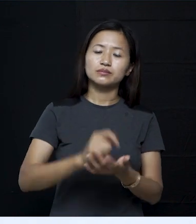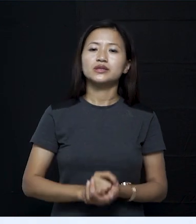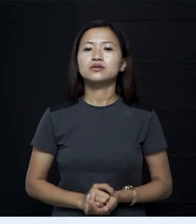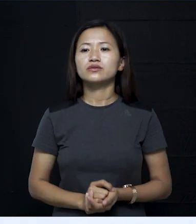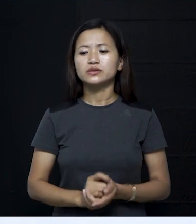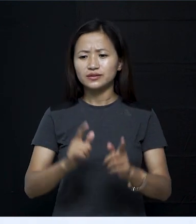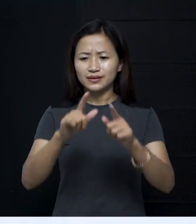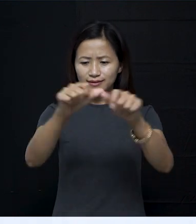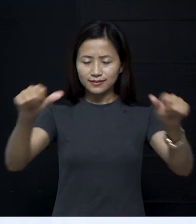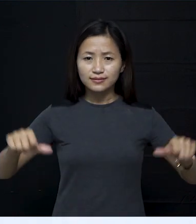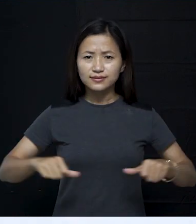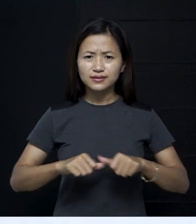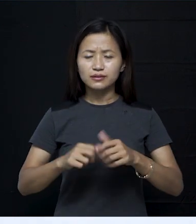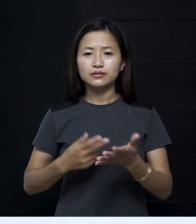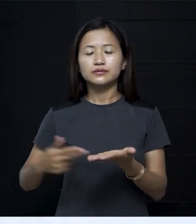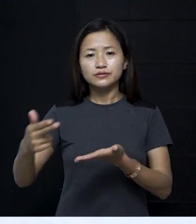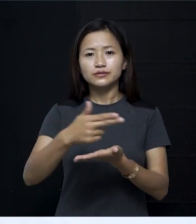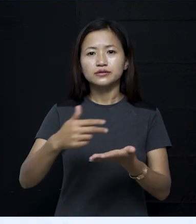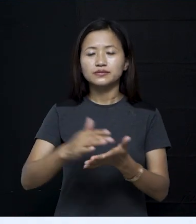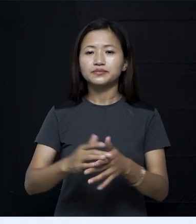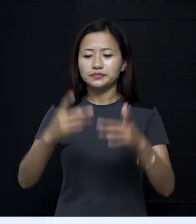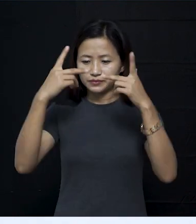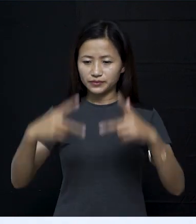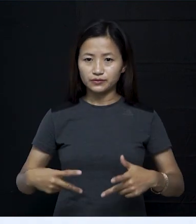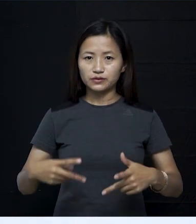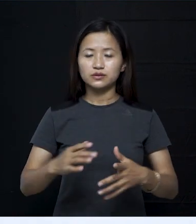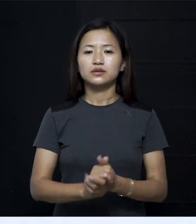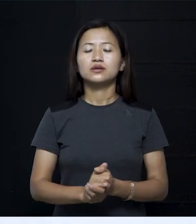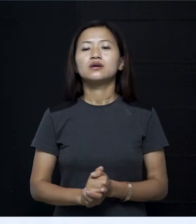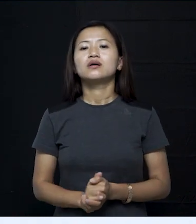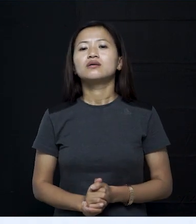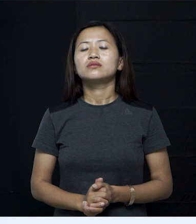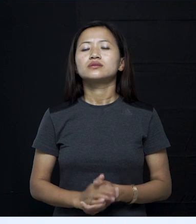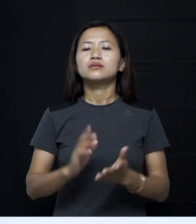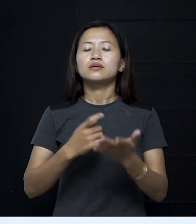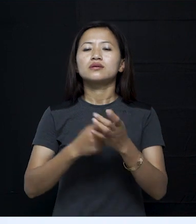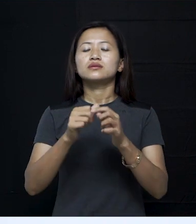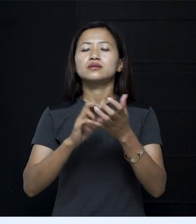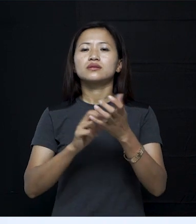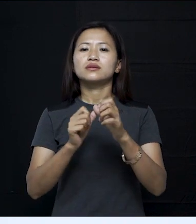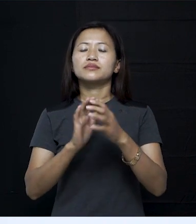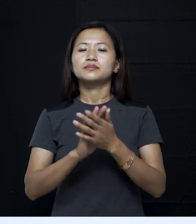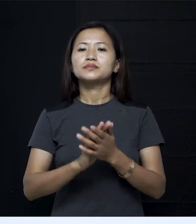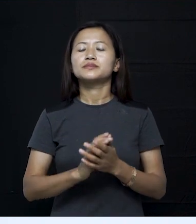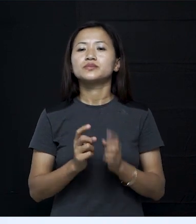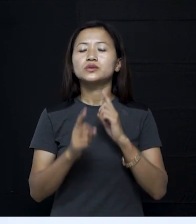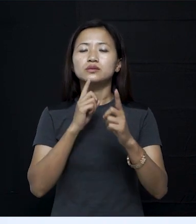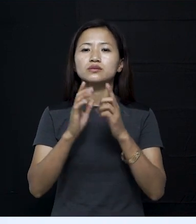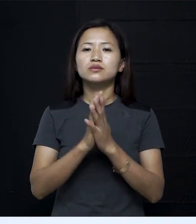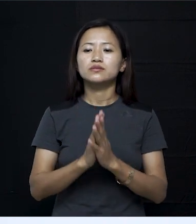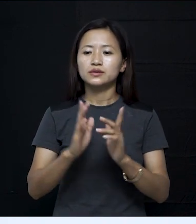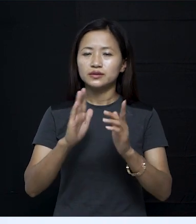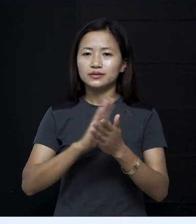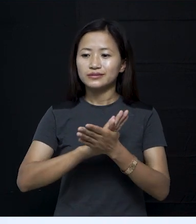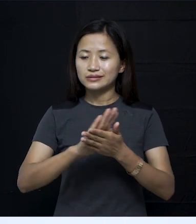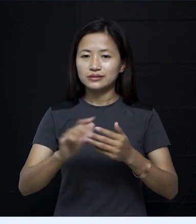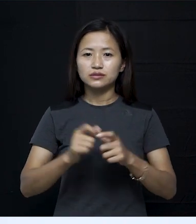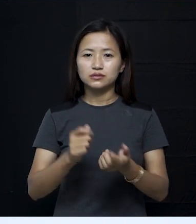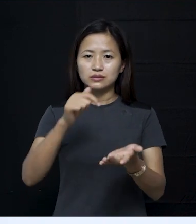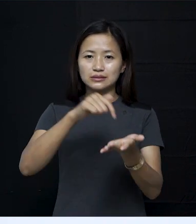Now here, when I say physical, we are talking about the climate, okay. It will be to do with the